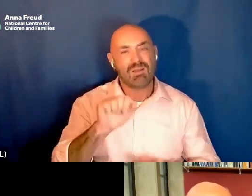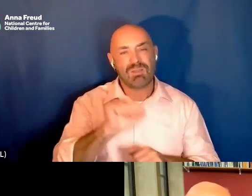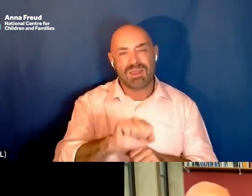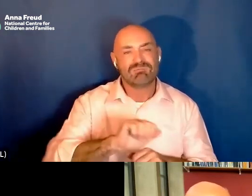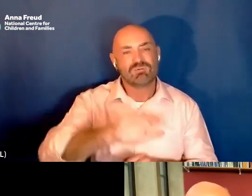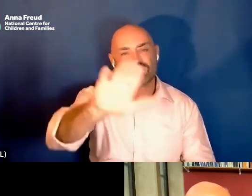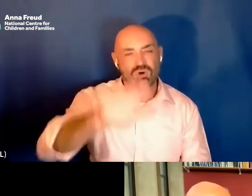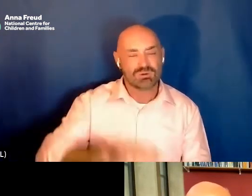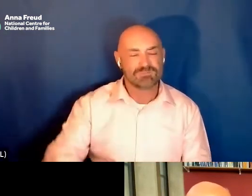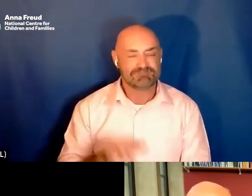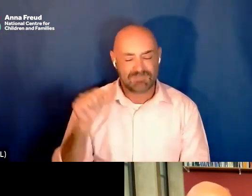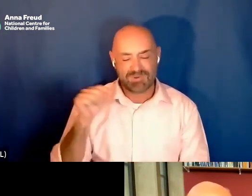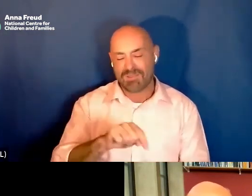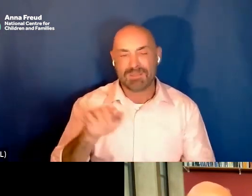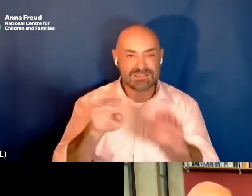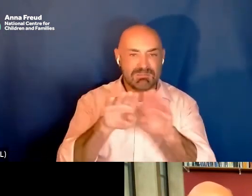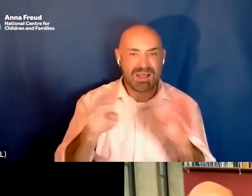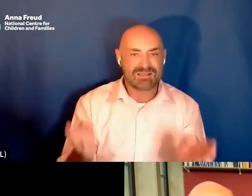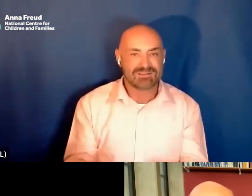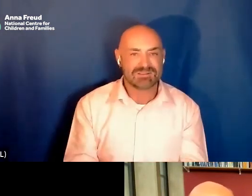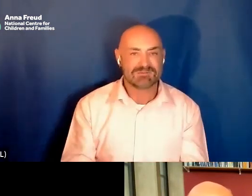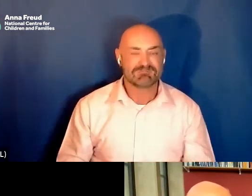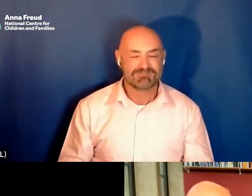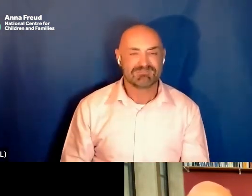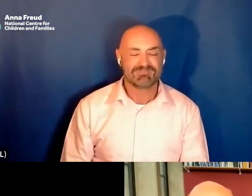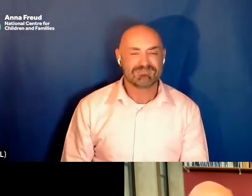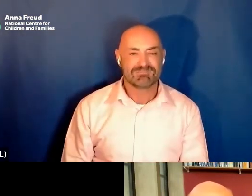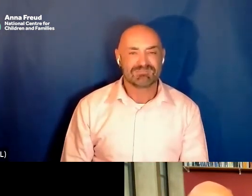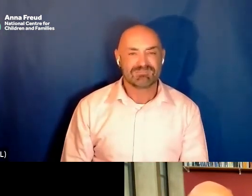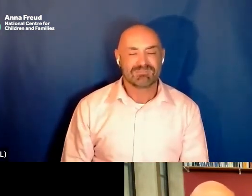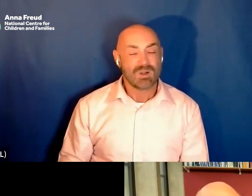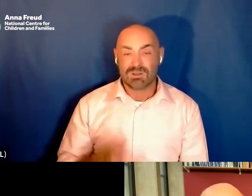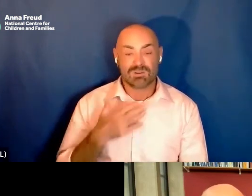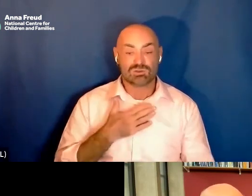future on this planet, not just in